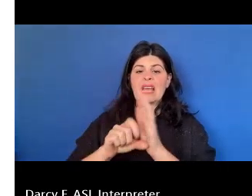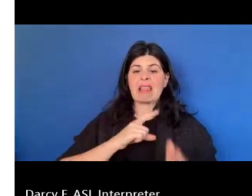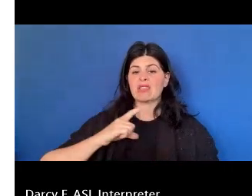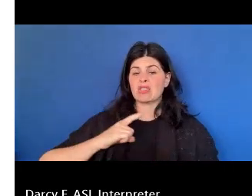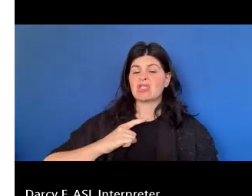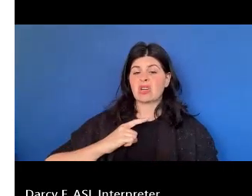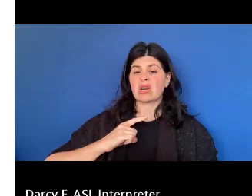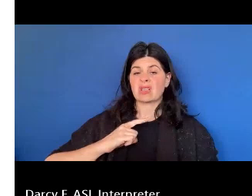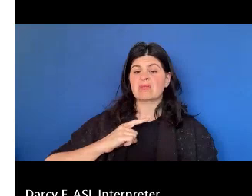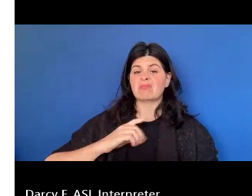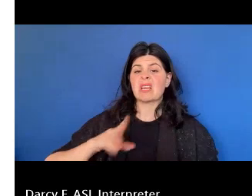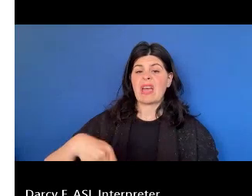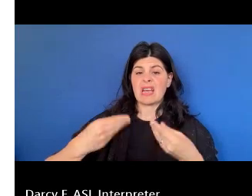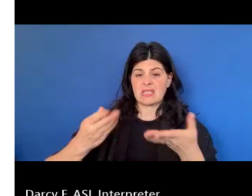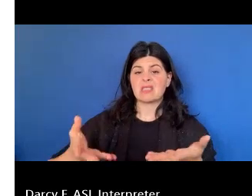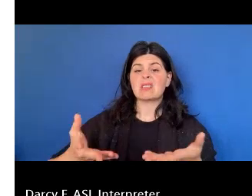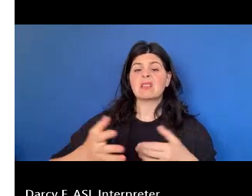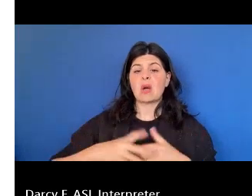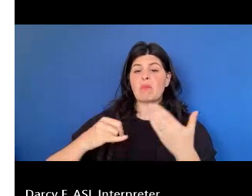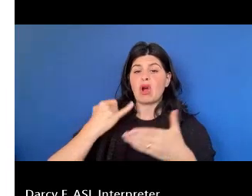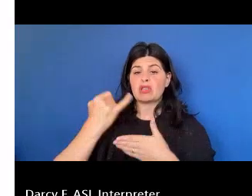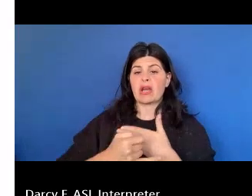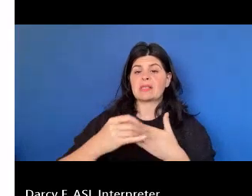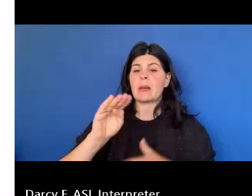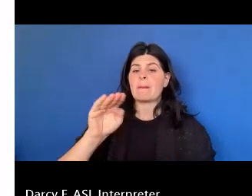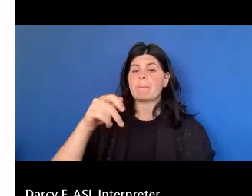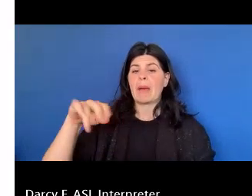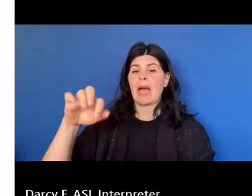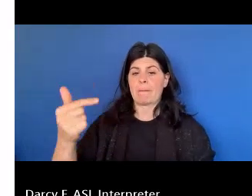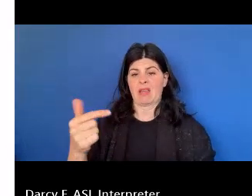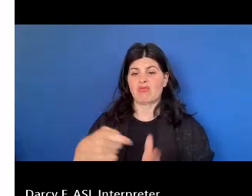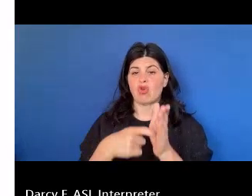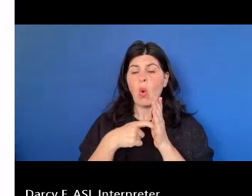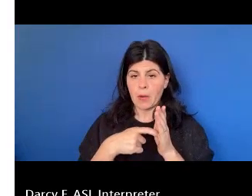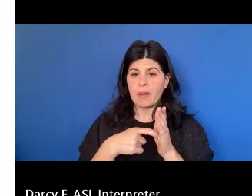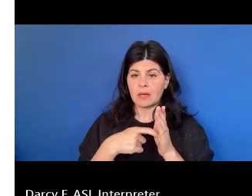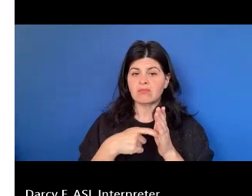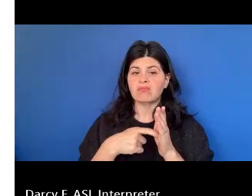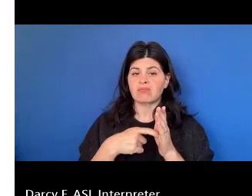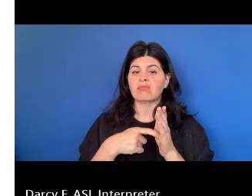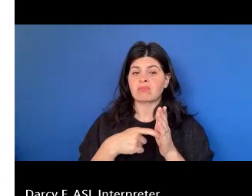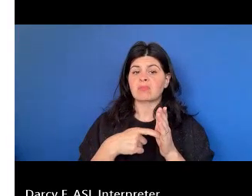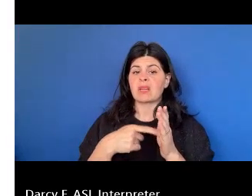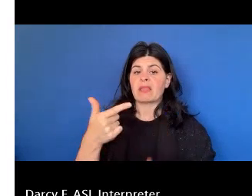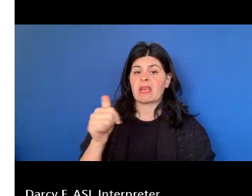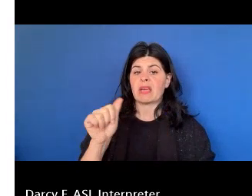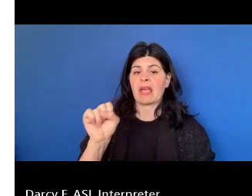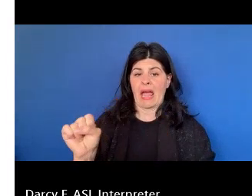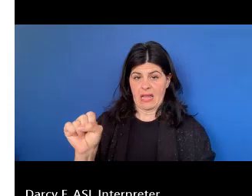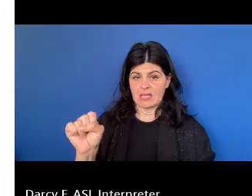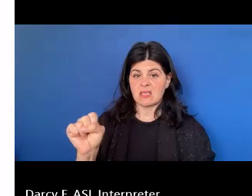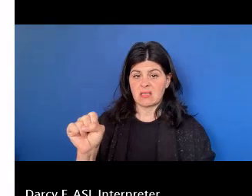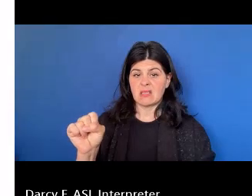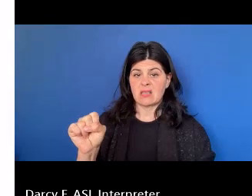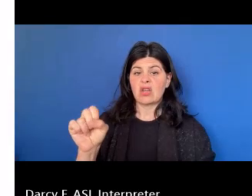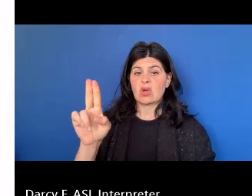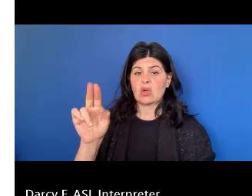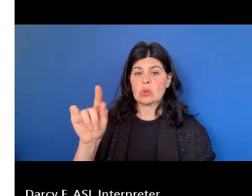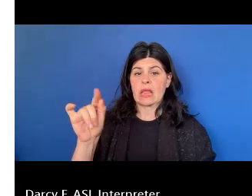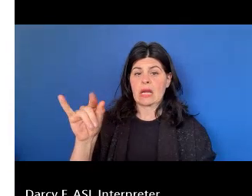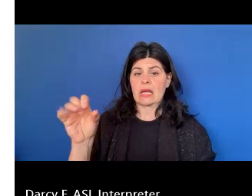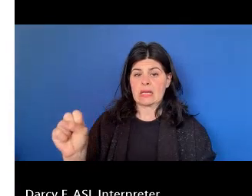to publish maps that included a roughly 10-year estimated plan for where pipeline replacement projects